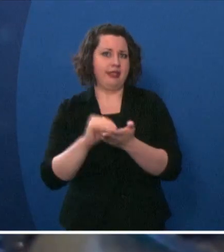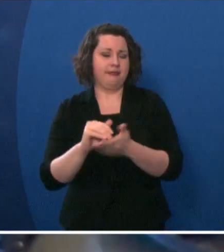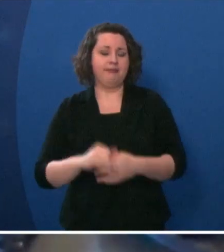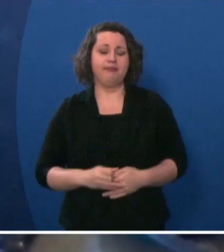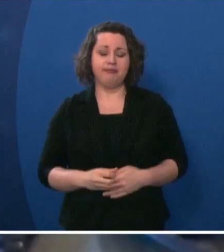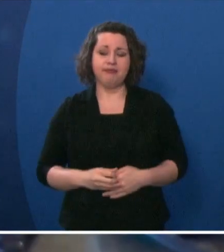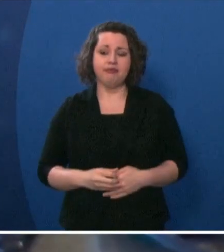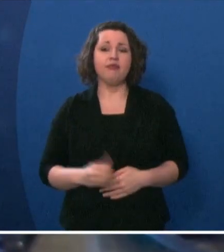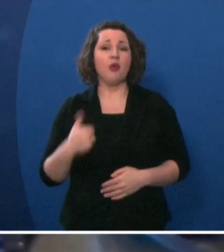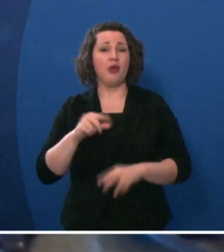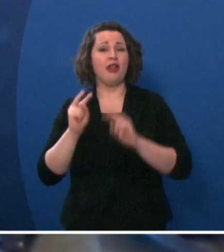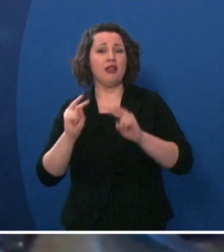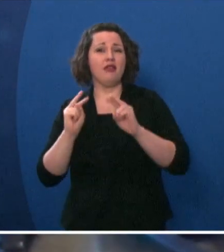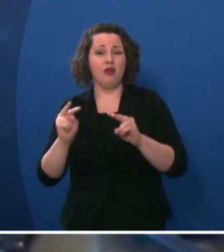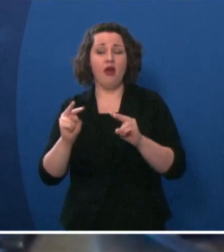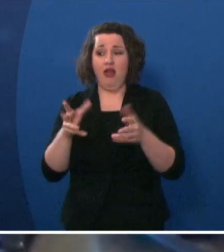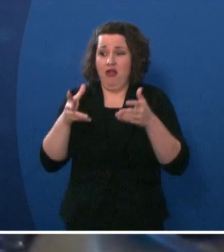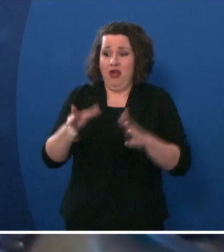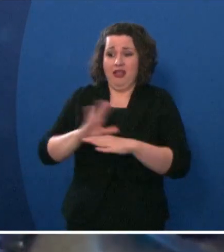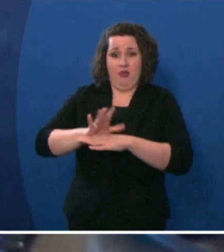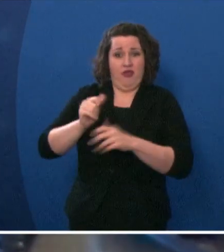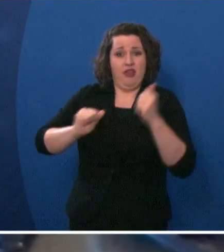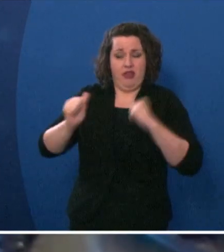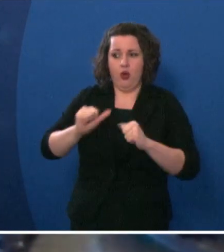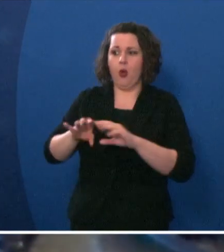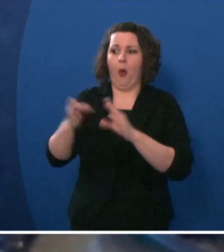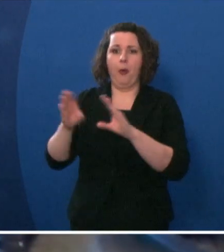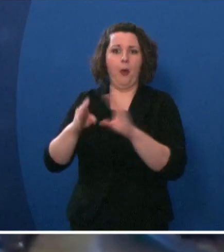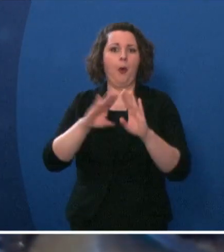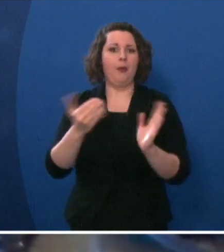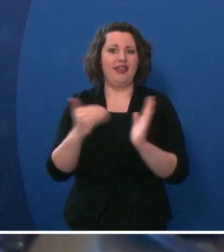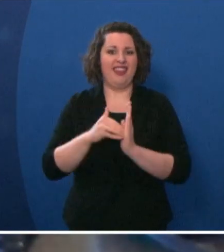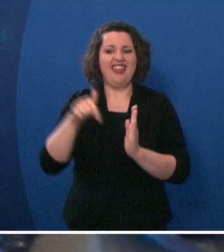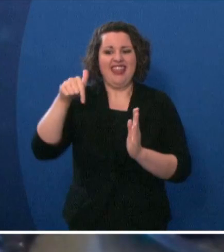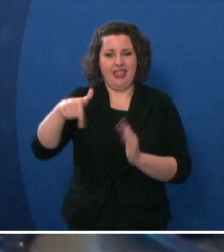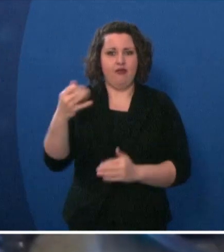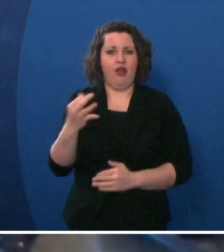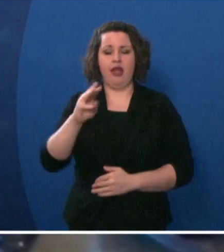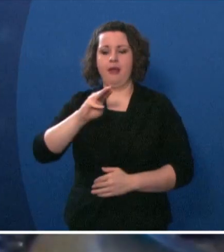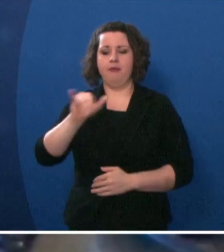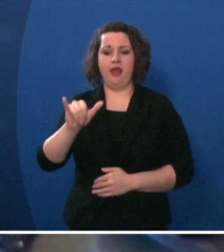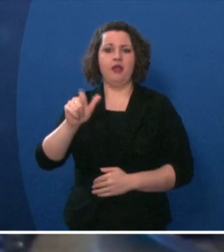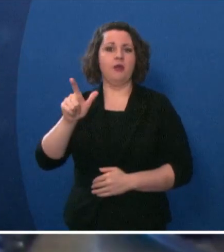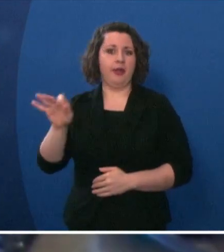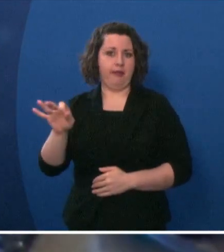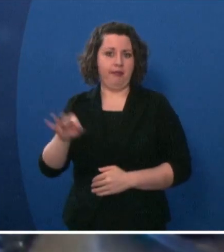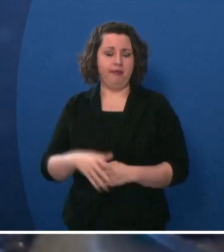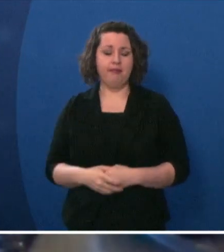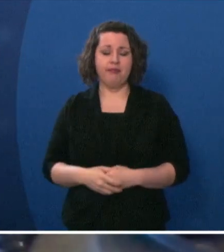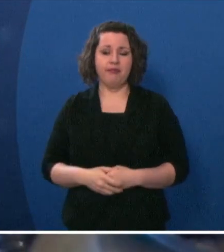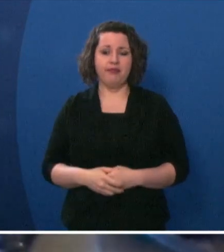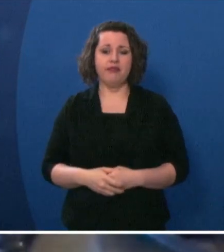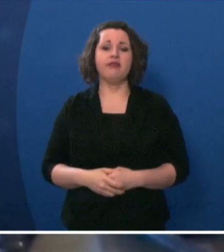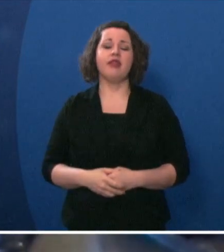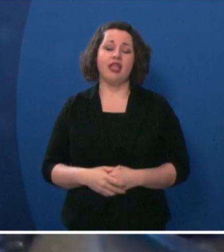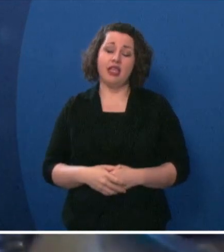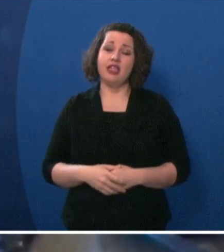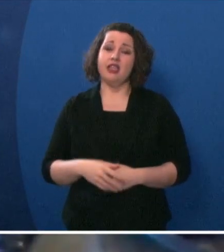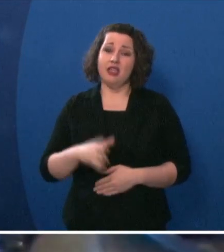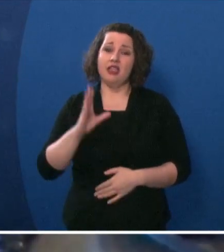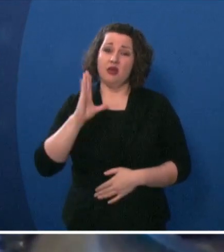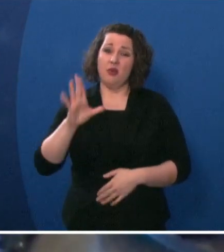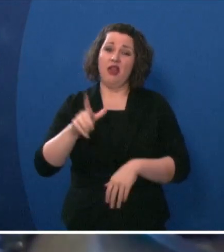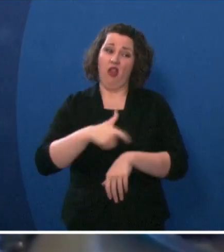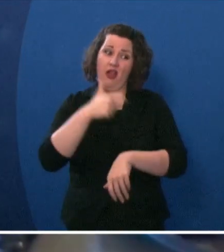look forward to reopening the remainder of our Iowa theaters this Friday, May 29th. Mm. It'll be a long road back for